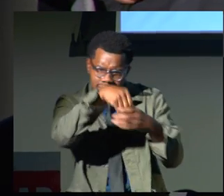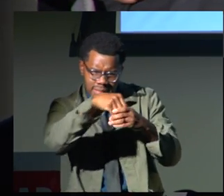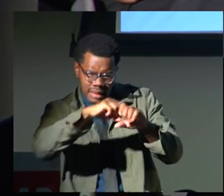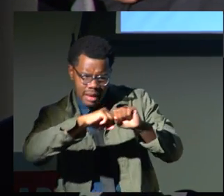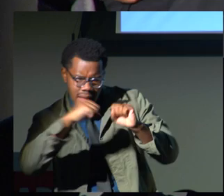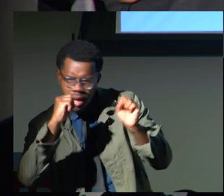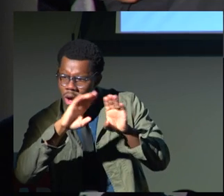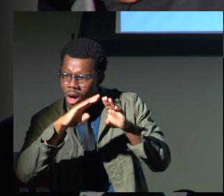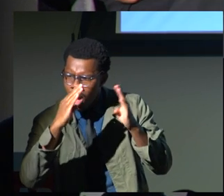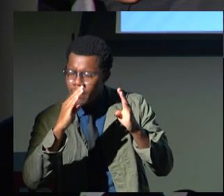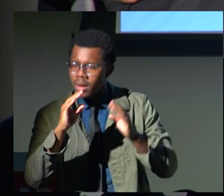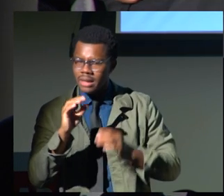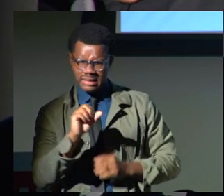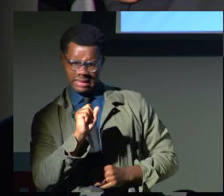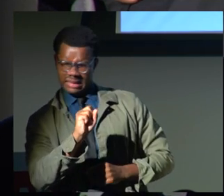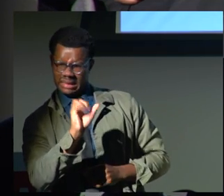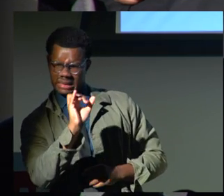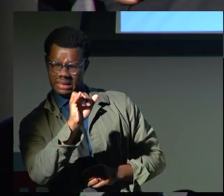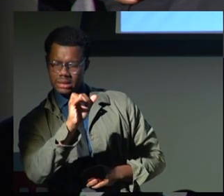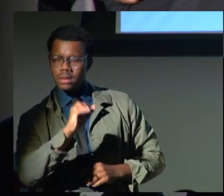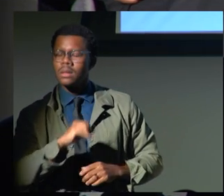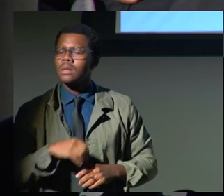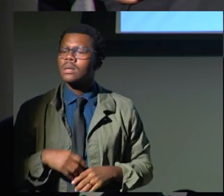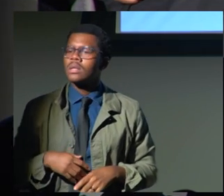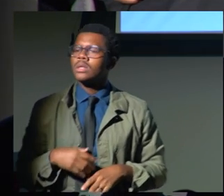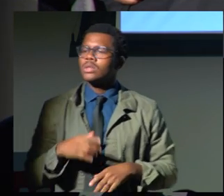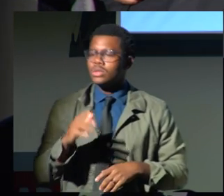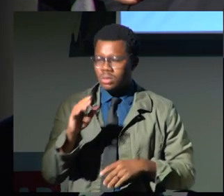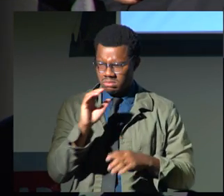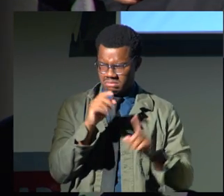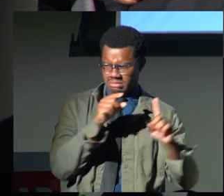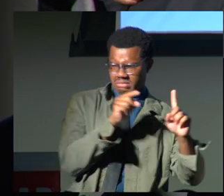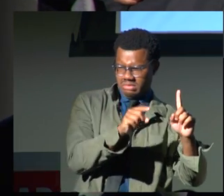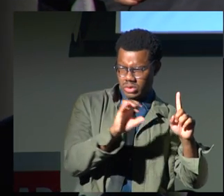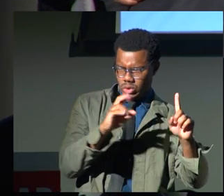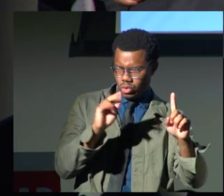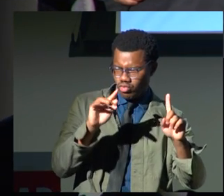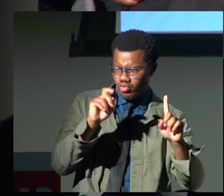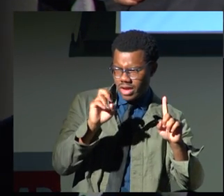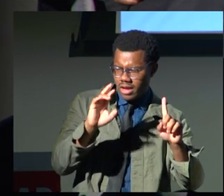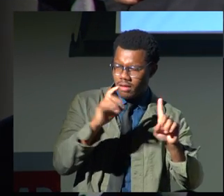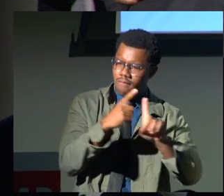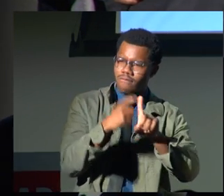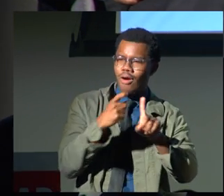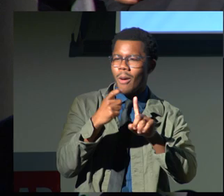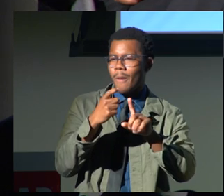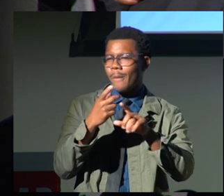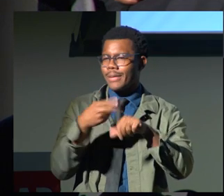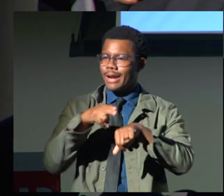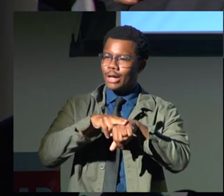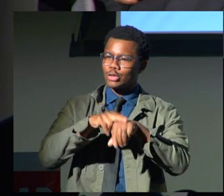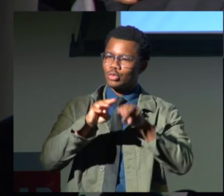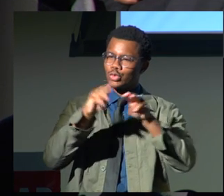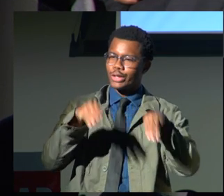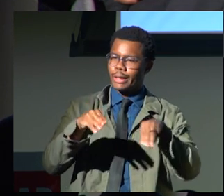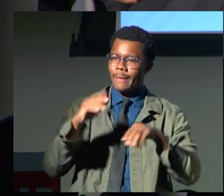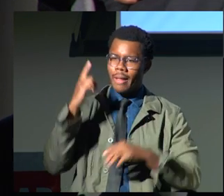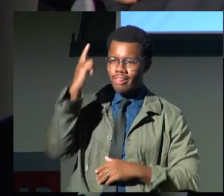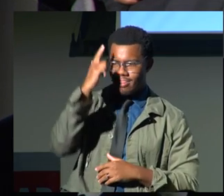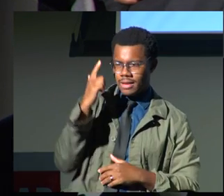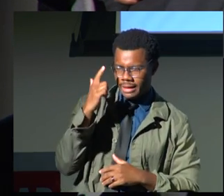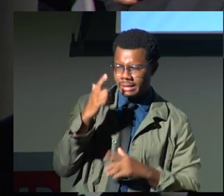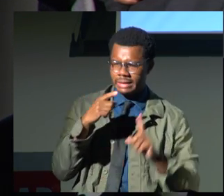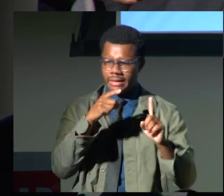Right, so yes. Echo Ishun spoke about this, the curator from the National Museum in London. He spoke about this in your Gagosian